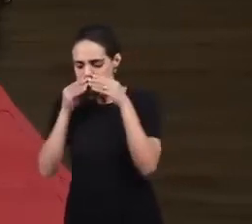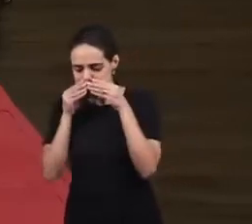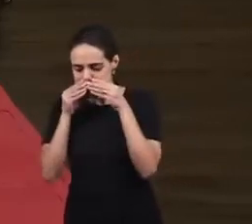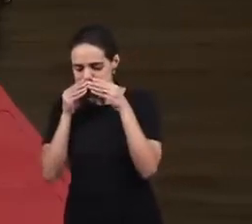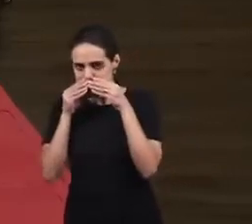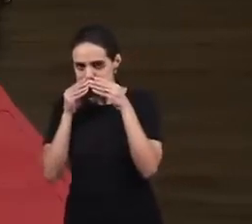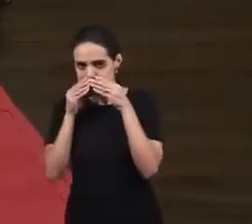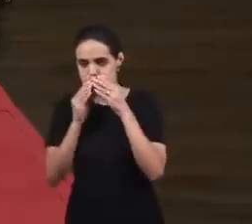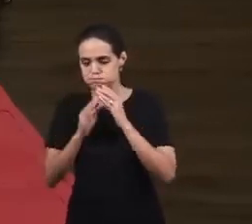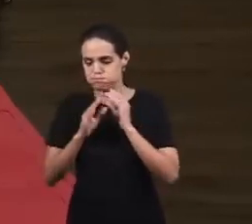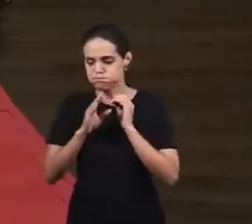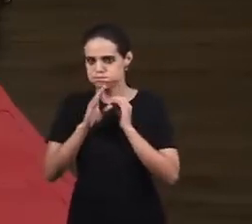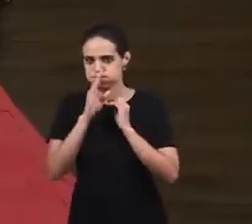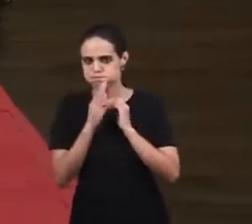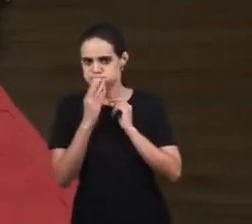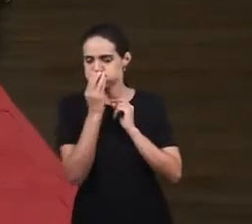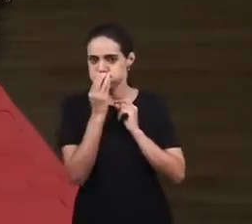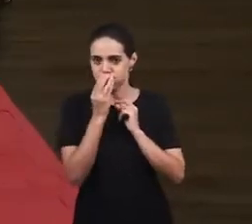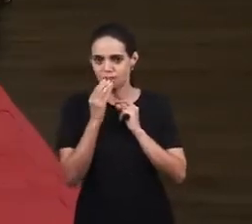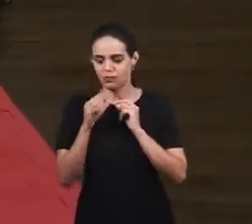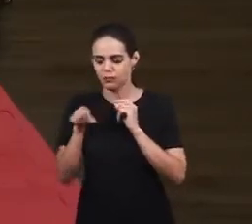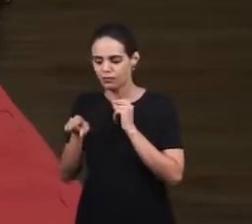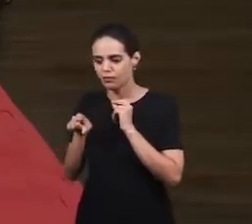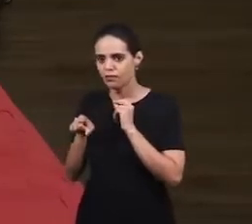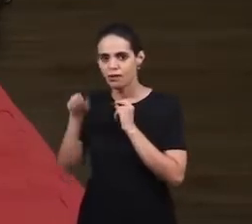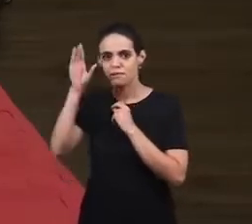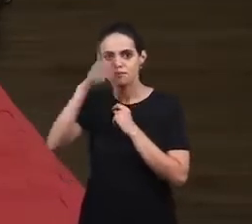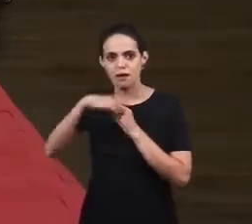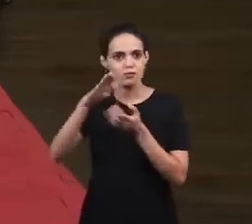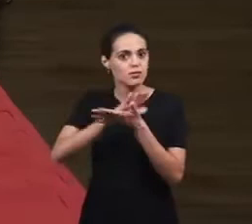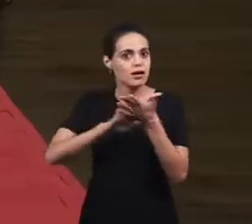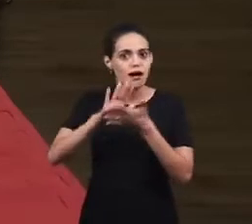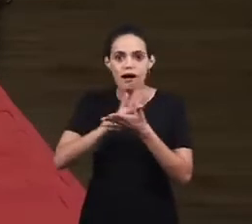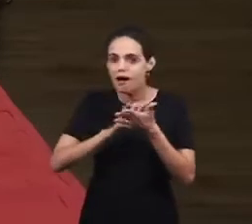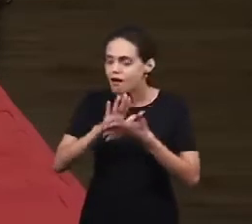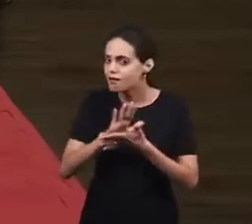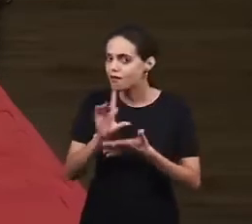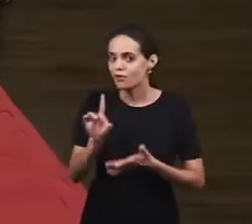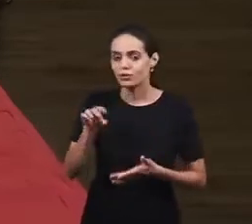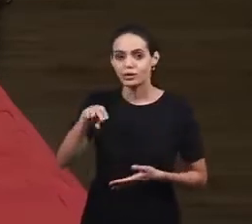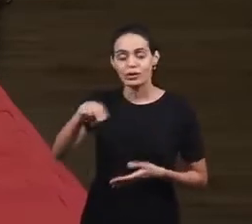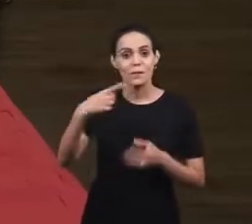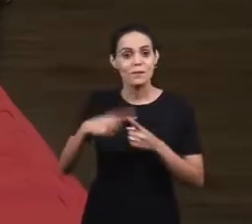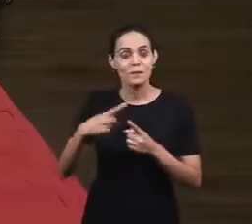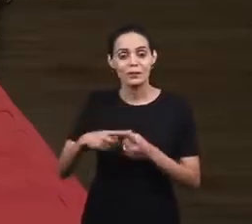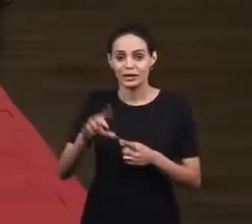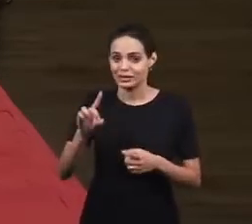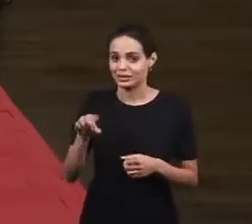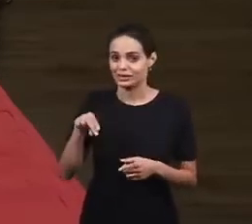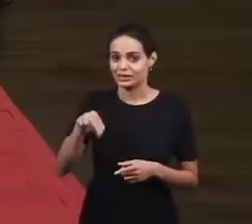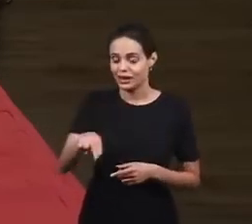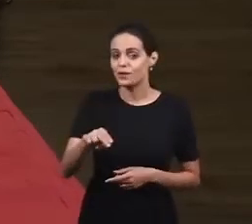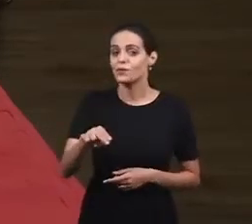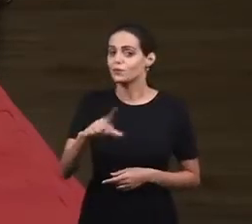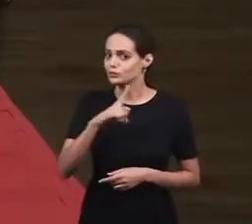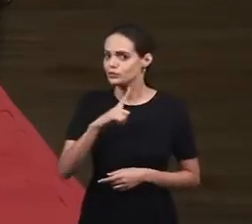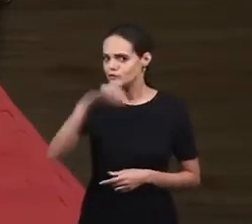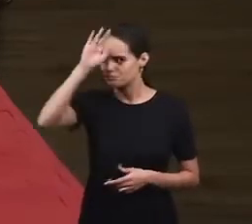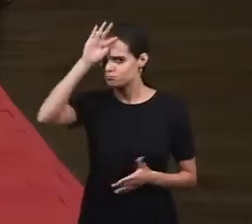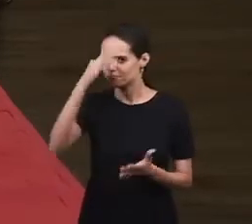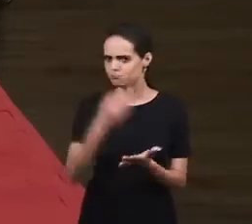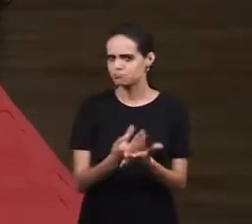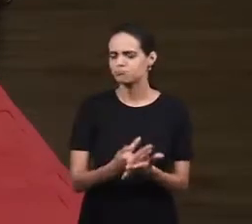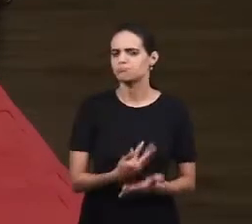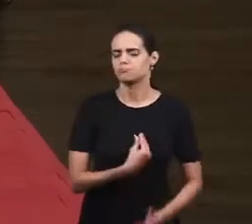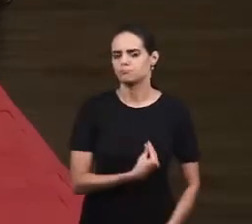Daniel, nothing happened to him. He wasn't injured. You know why? Because Daniel had a living faith in his heart. Because